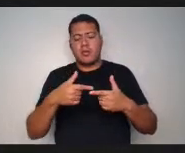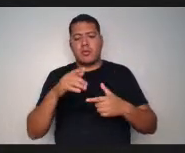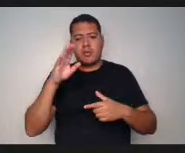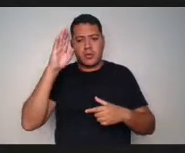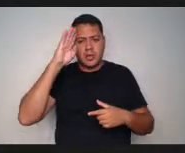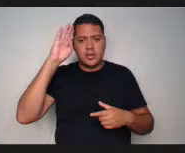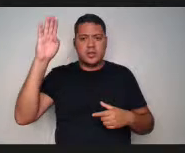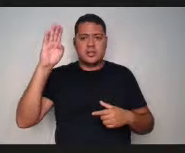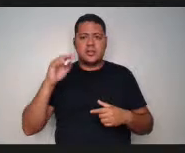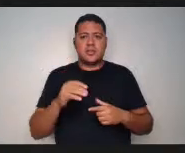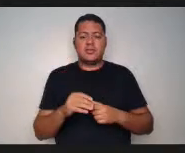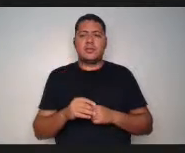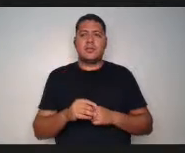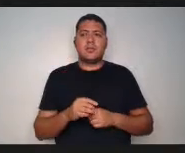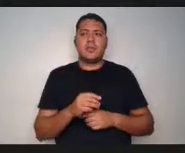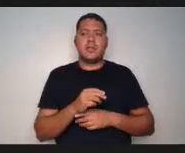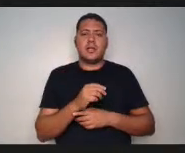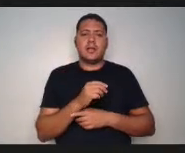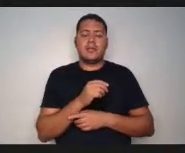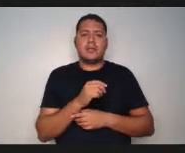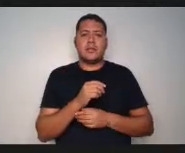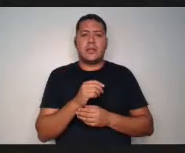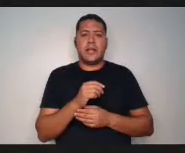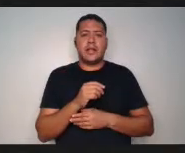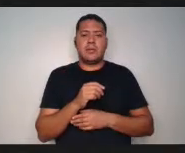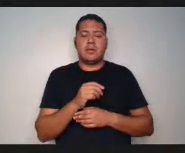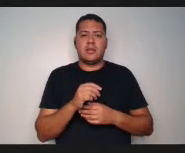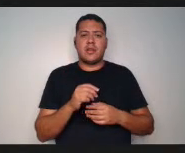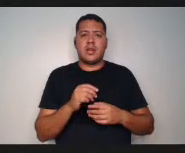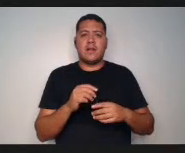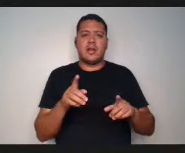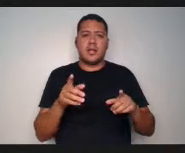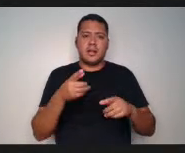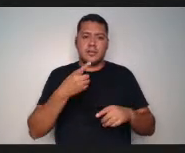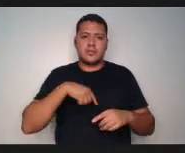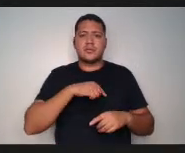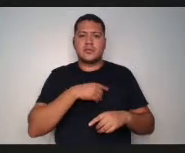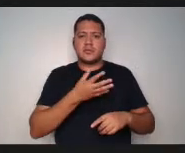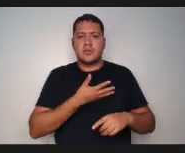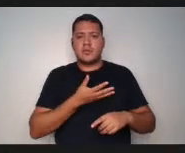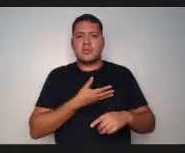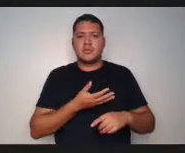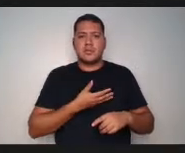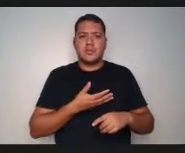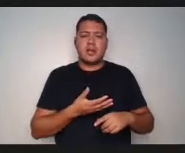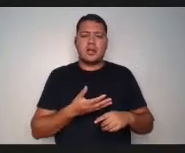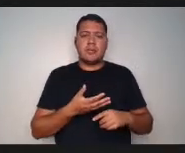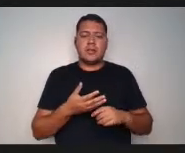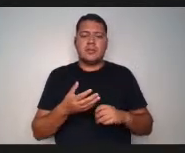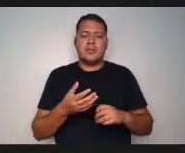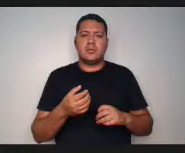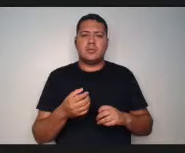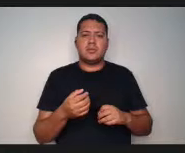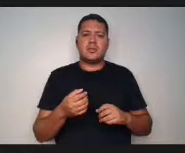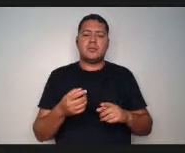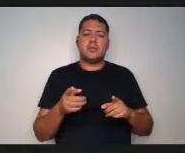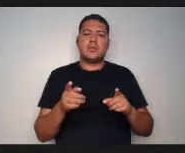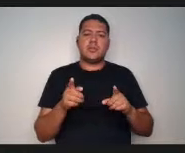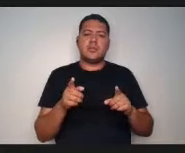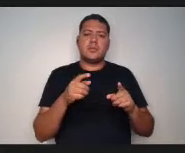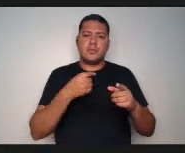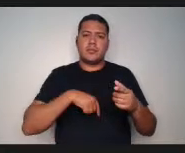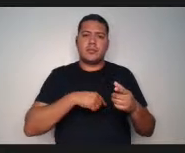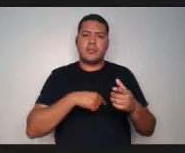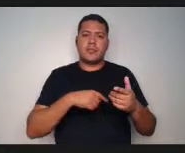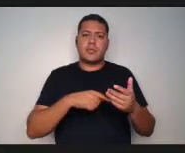My colleagues and I actually published an editorial in the Journal of Occupational Environmental Medicine looking at some of these